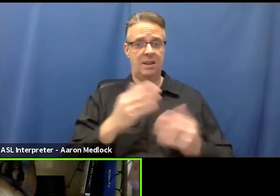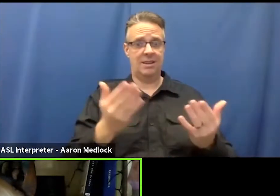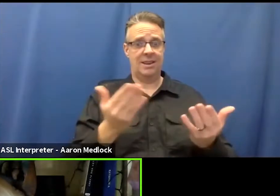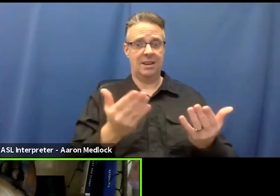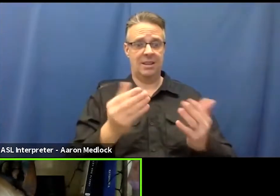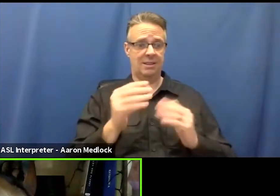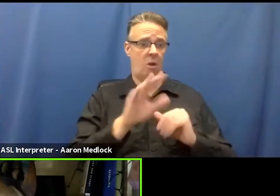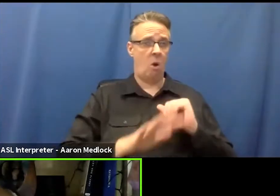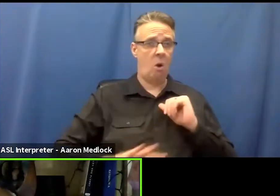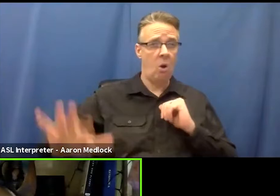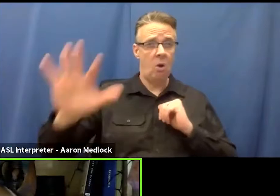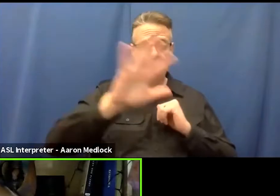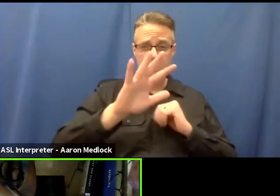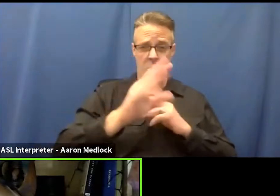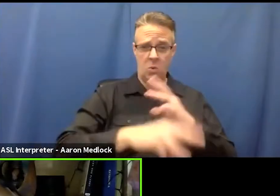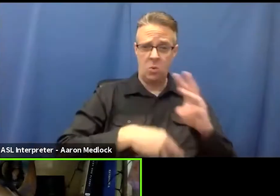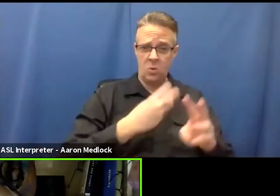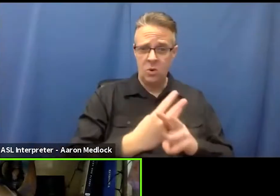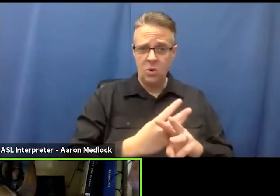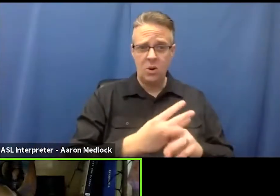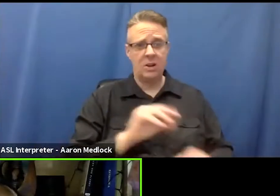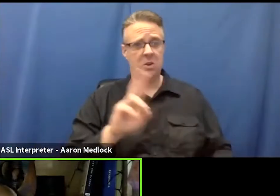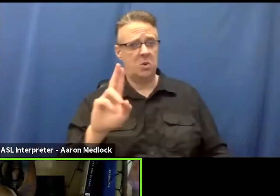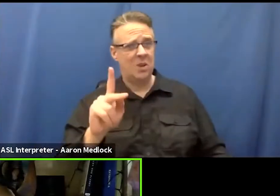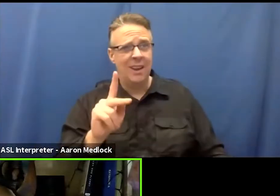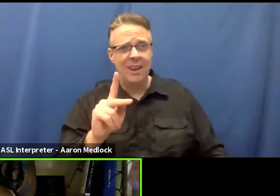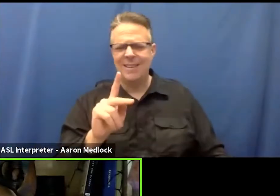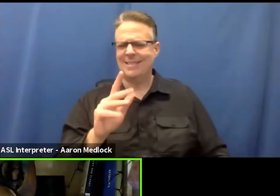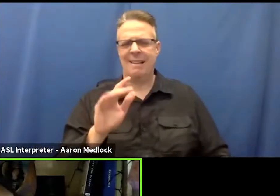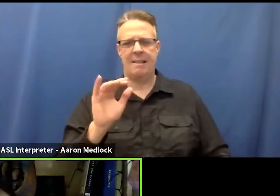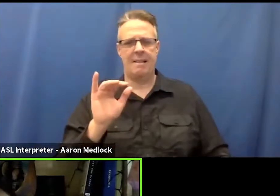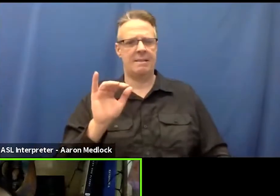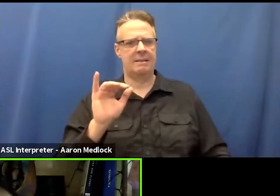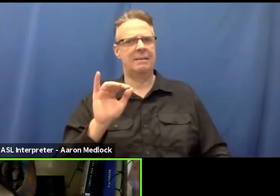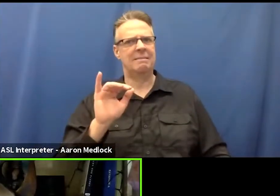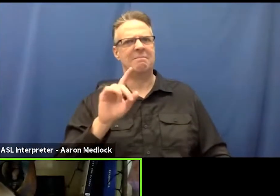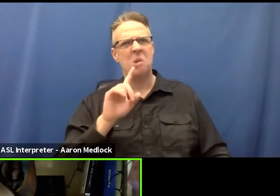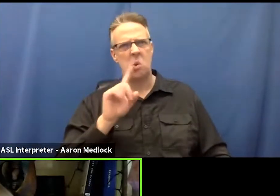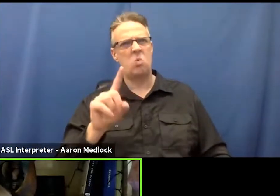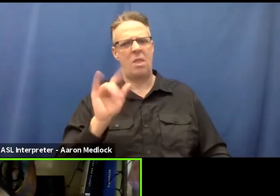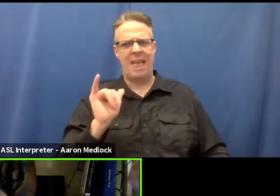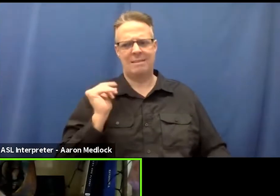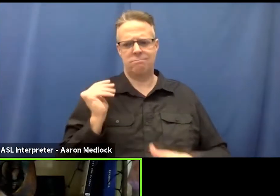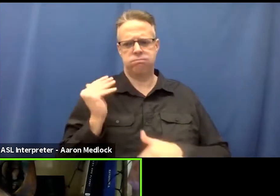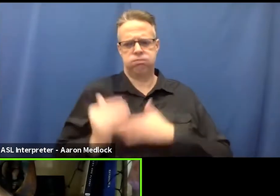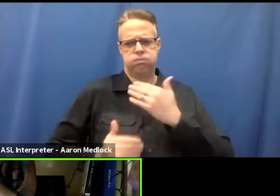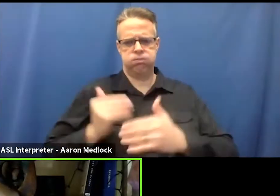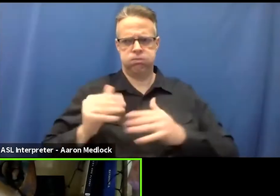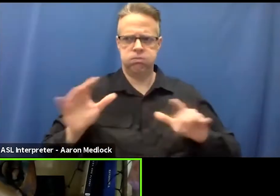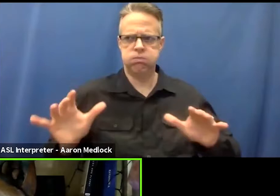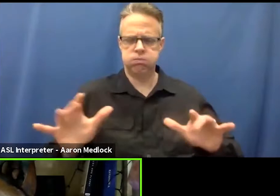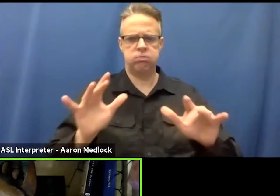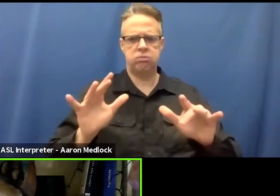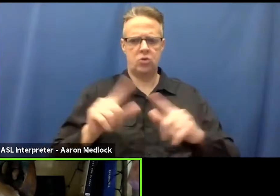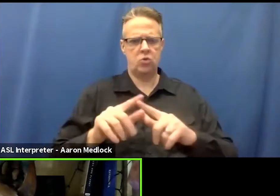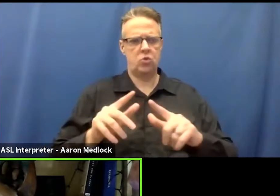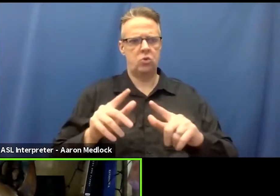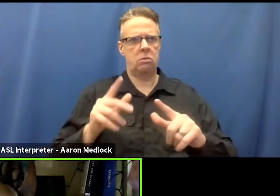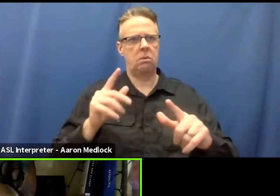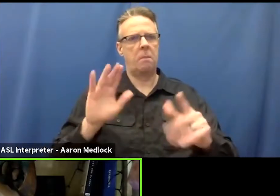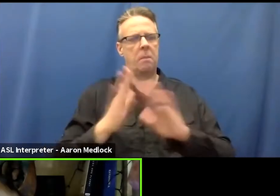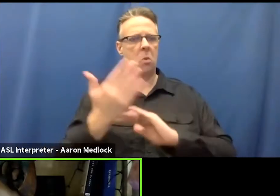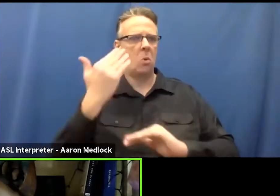world, and in the UK, that is a real movement, and that's a movement for change. And it